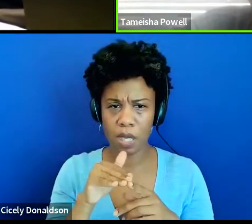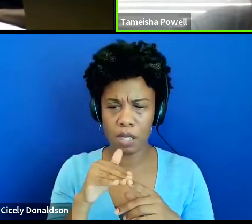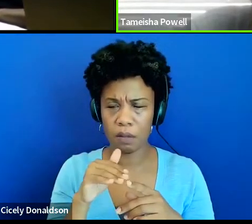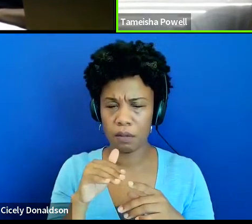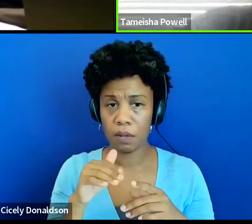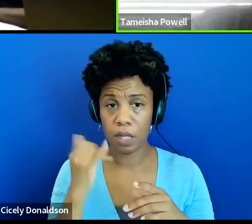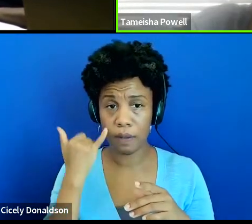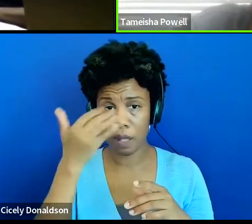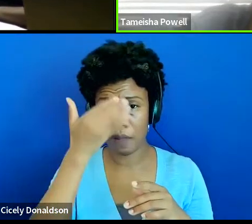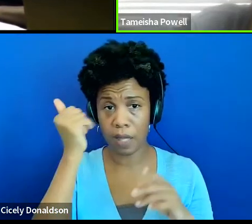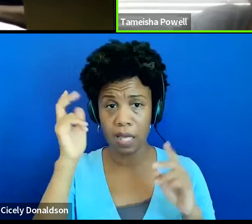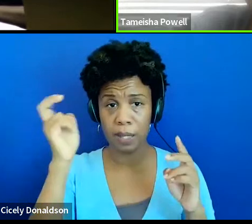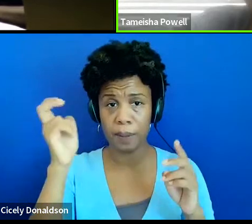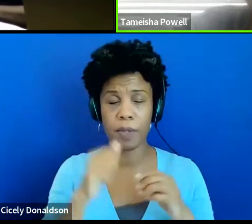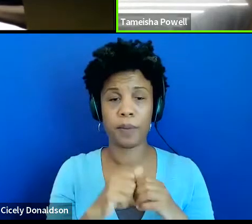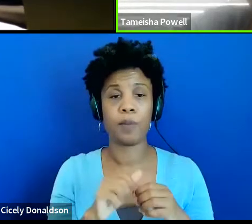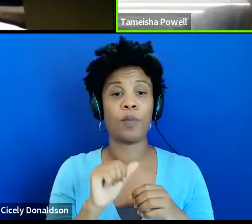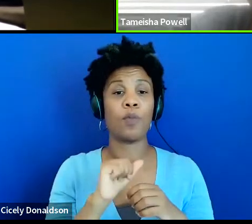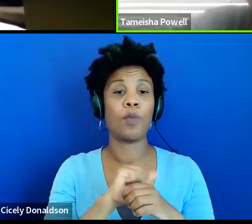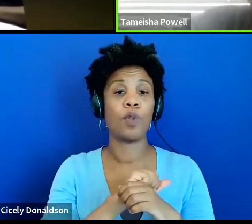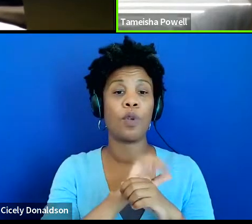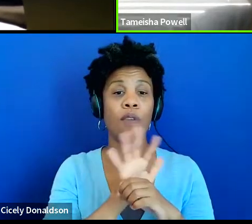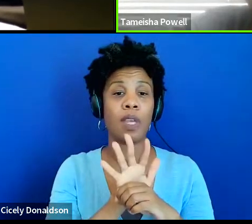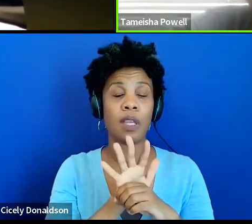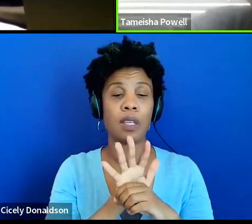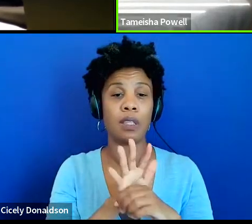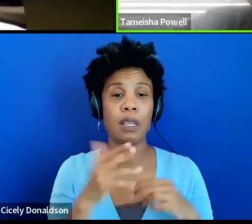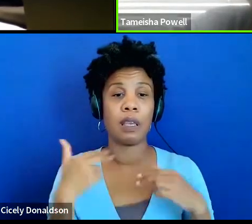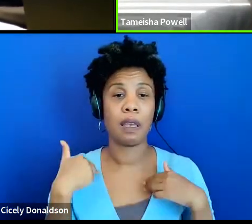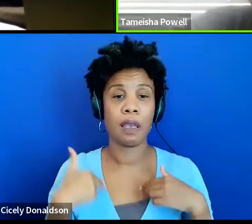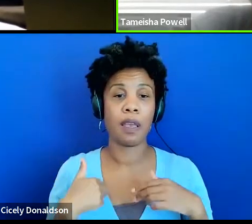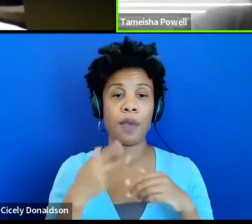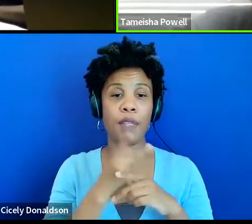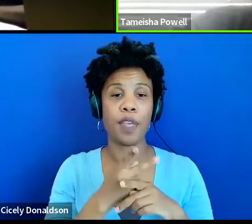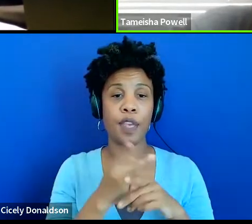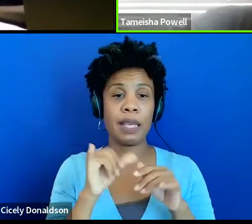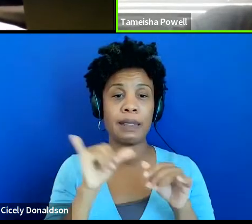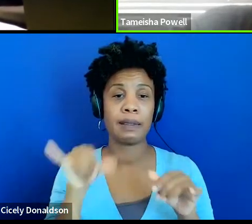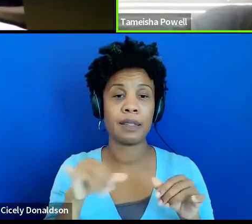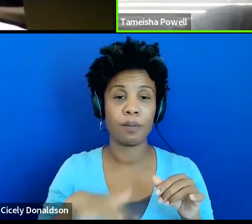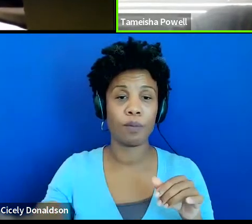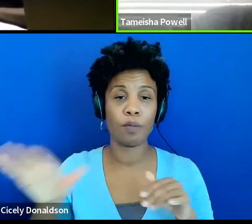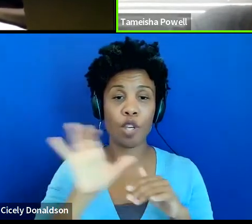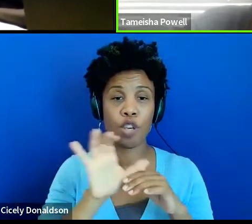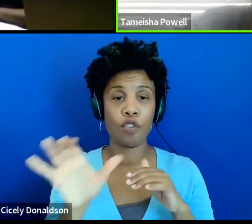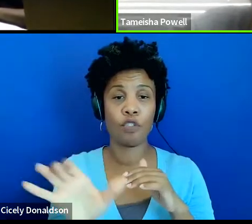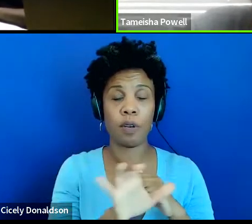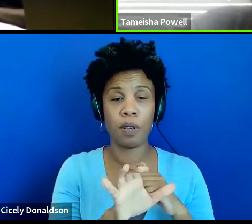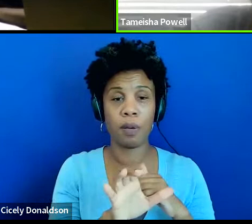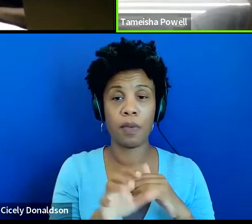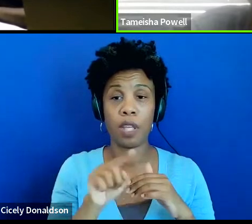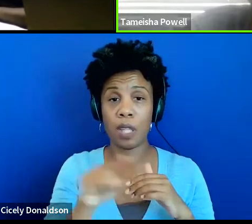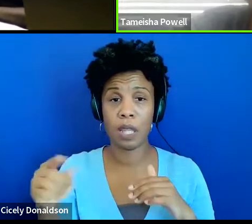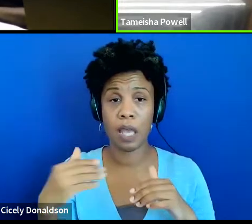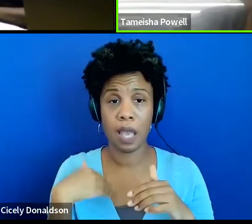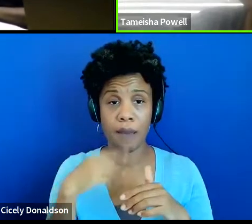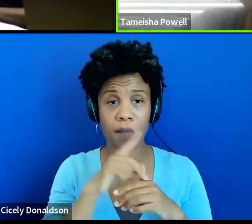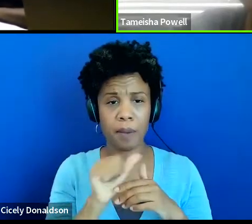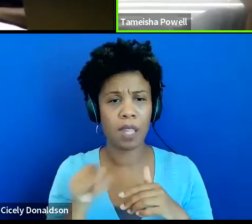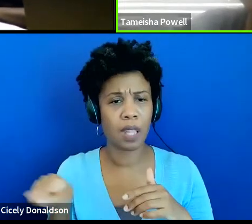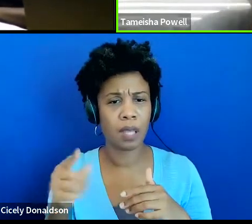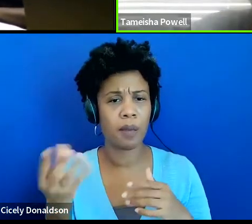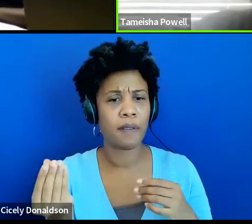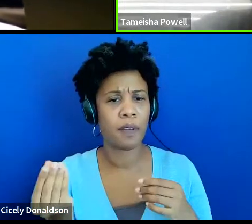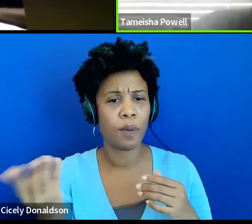have forgotten. COVID-19 and healthcare systems in the Caribbean, the experiences of persons with